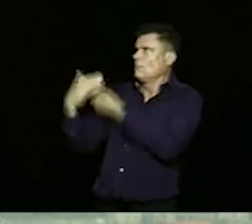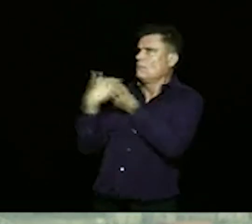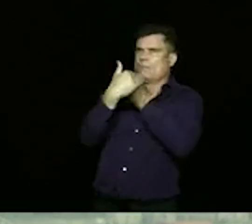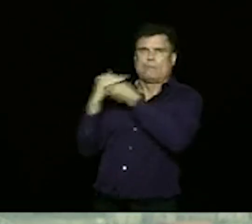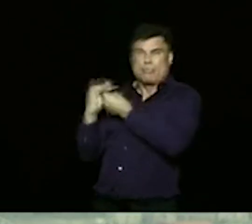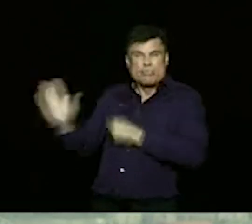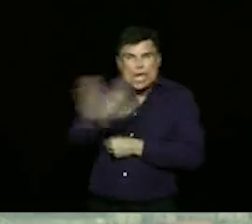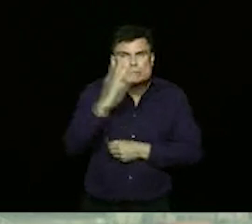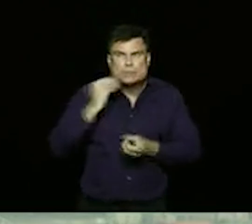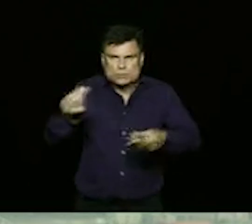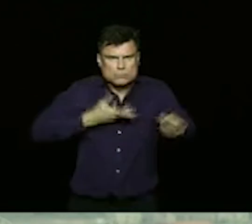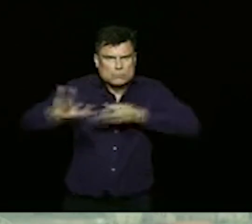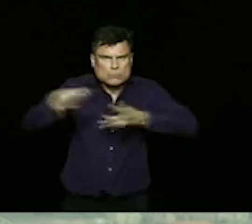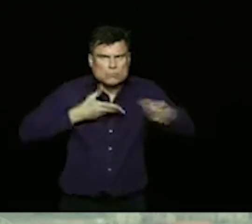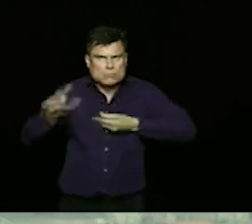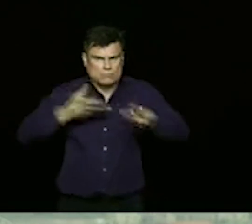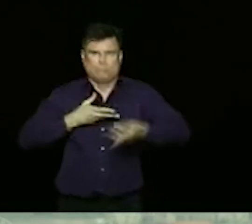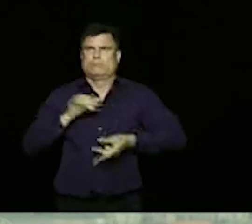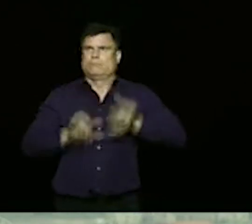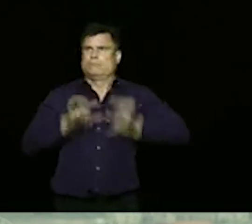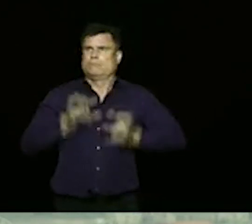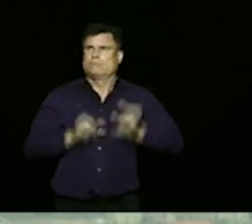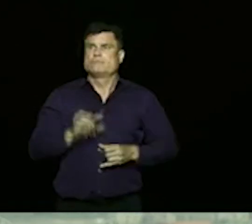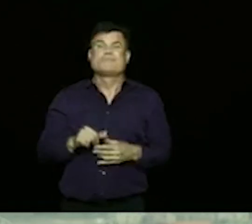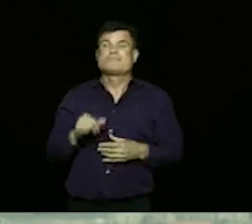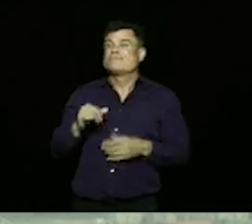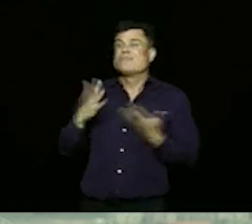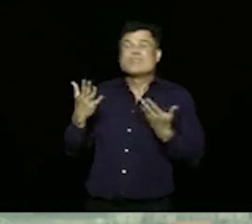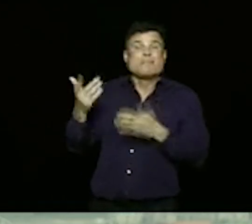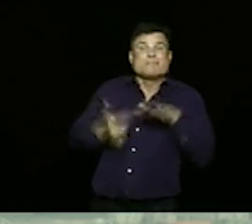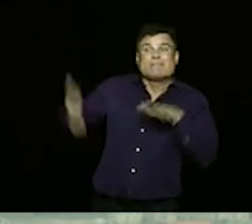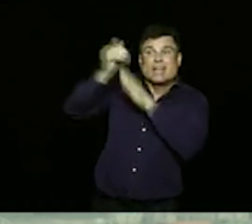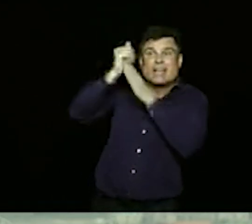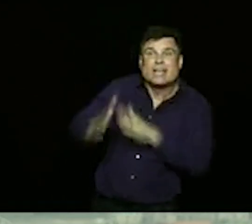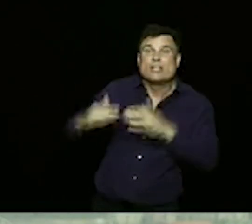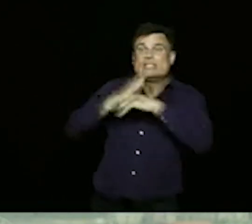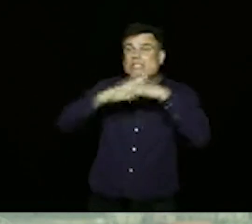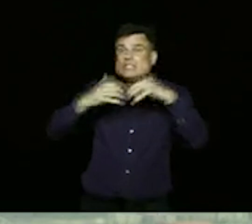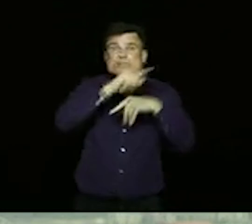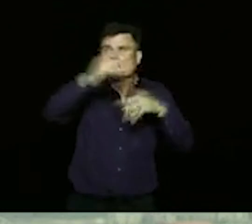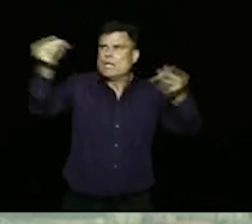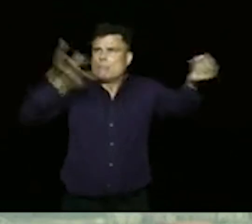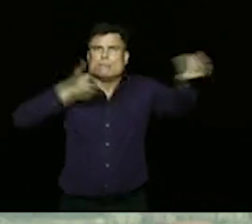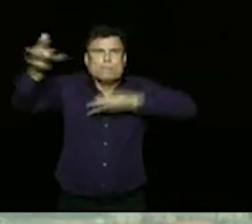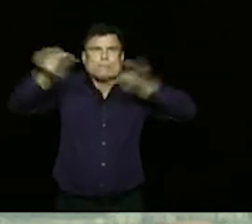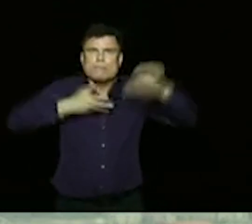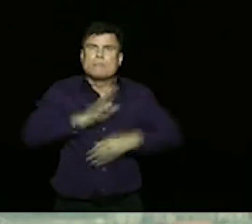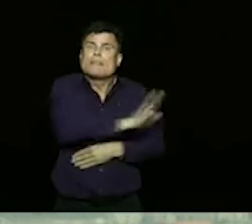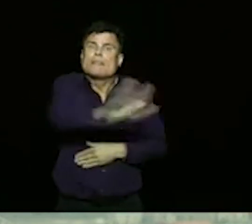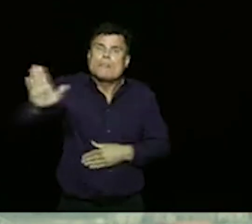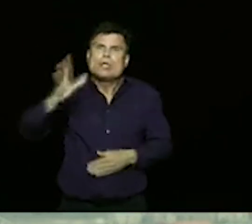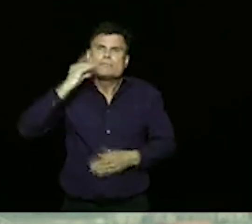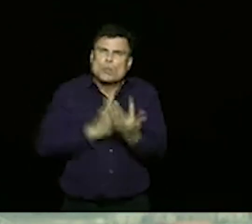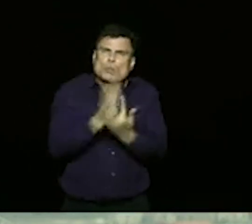stories and circumstances where people are not treated well in the healthcare system, where they're treated inappropriately